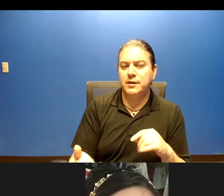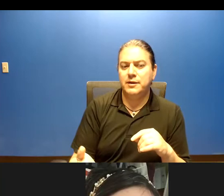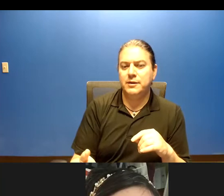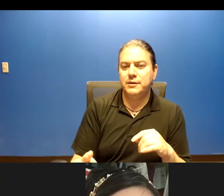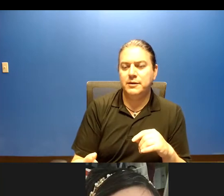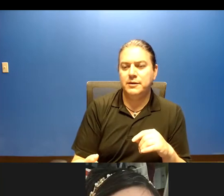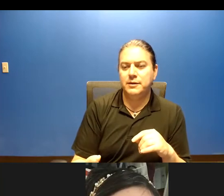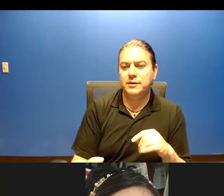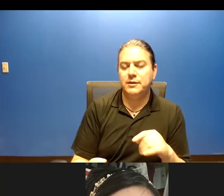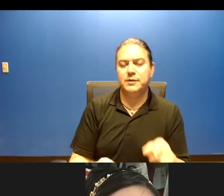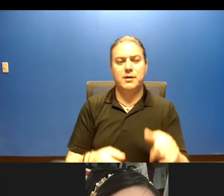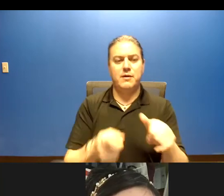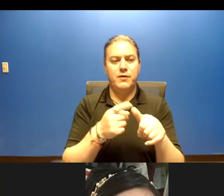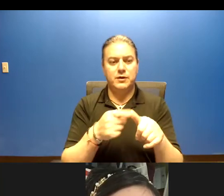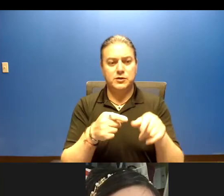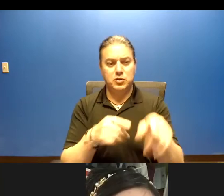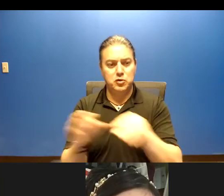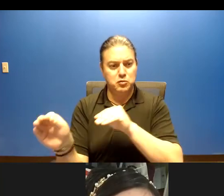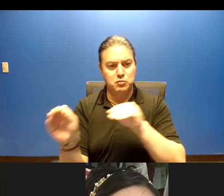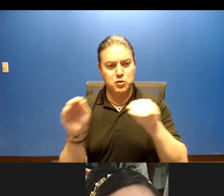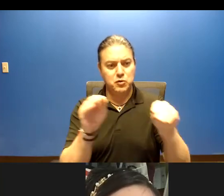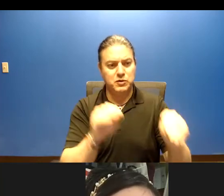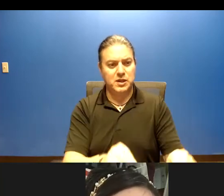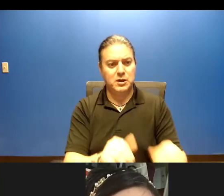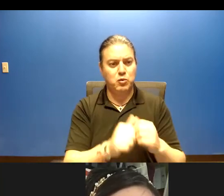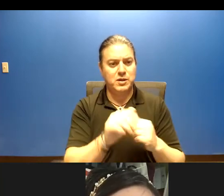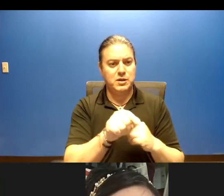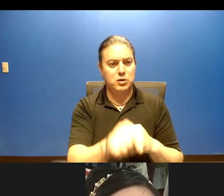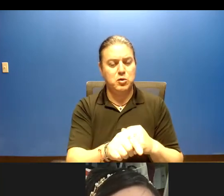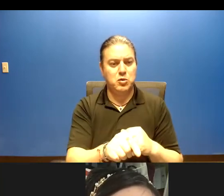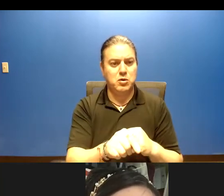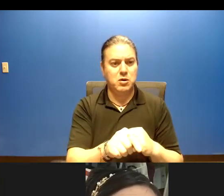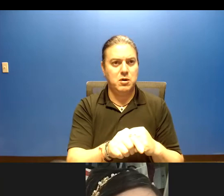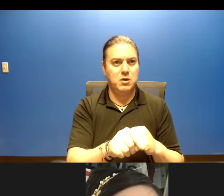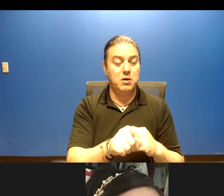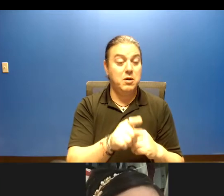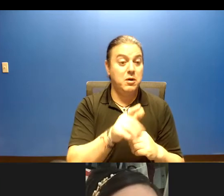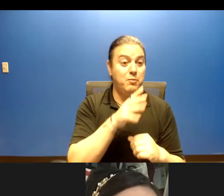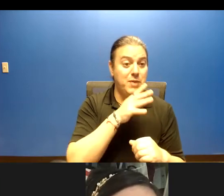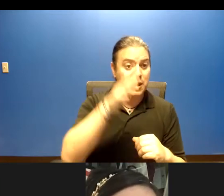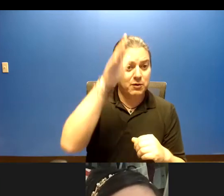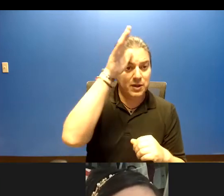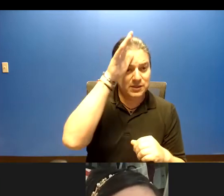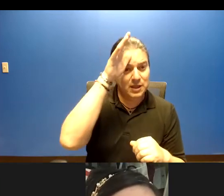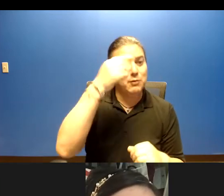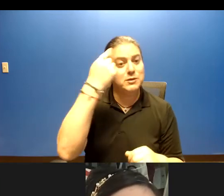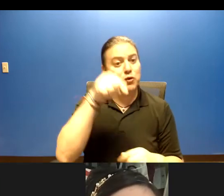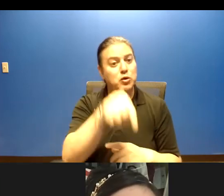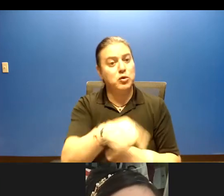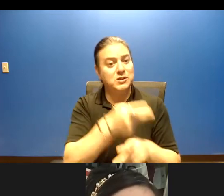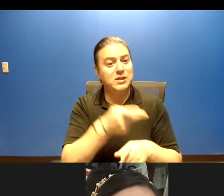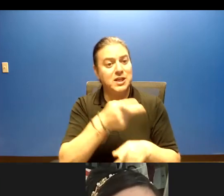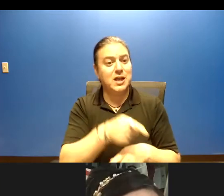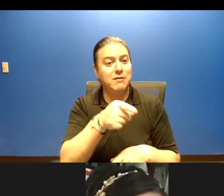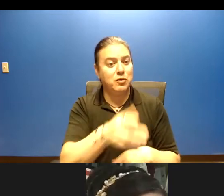when you moved in with your parents, it was so you could be the caretaker for your aging parents. So can you